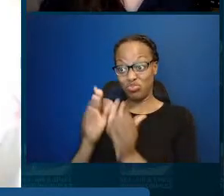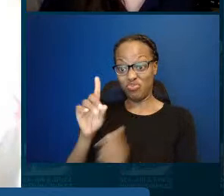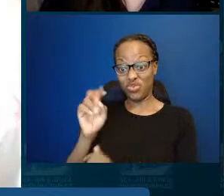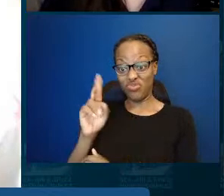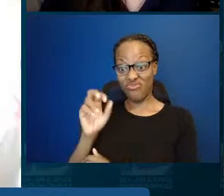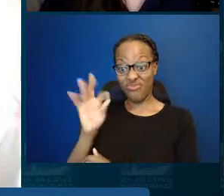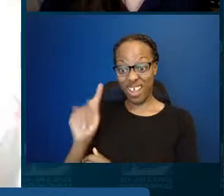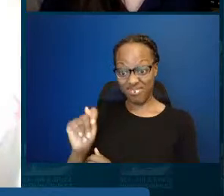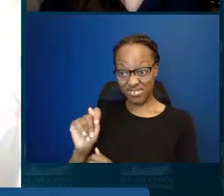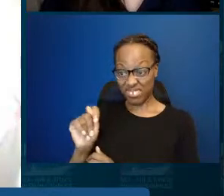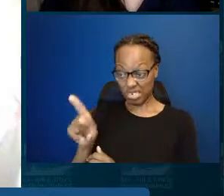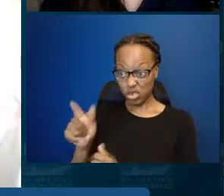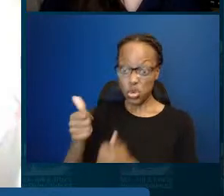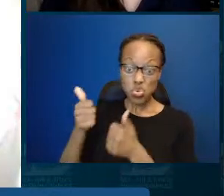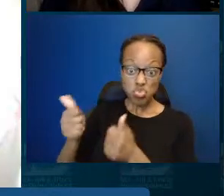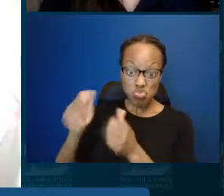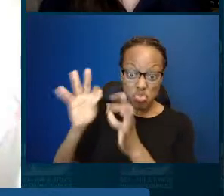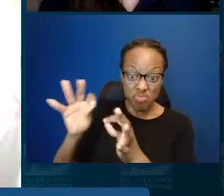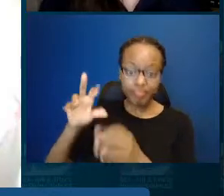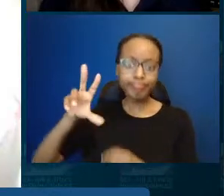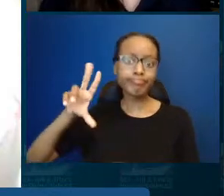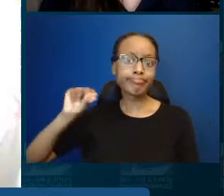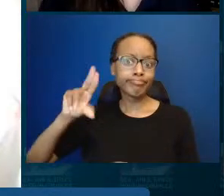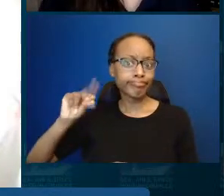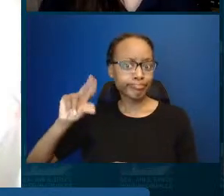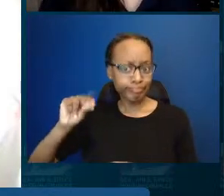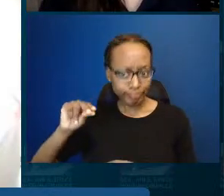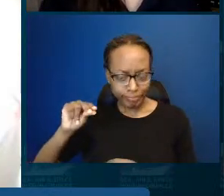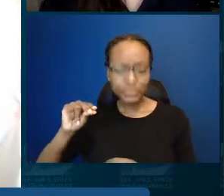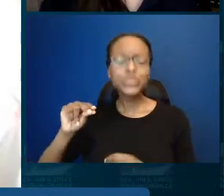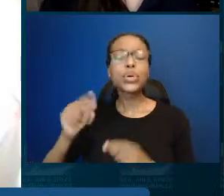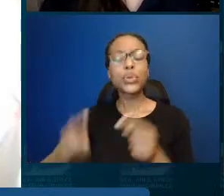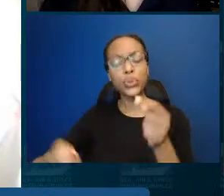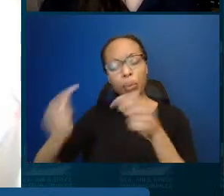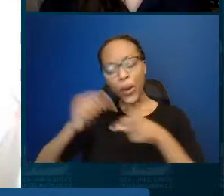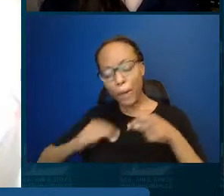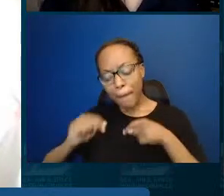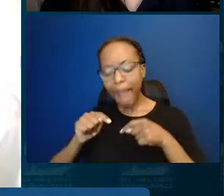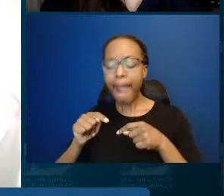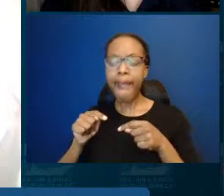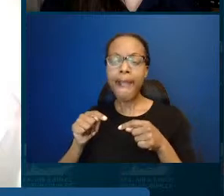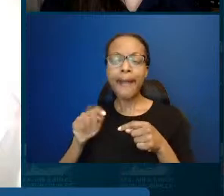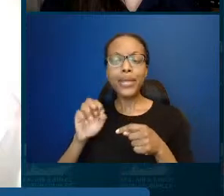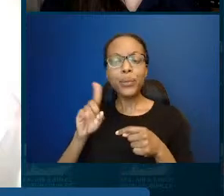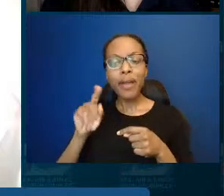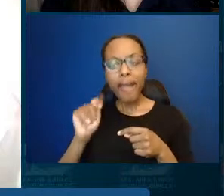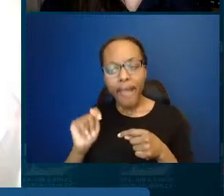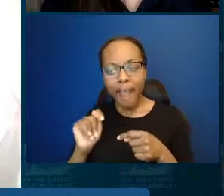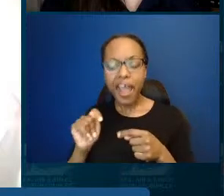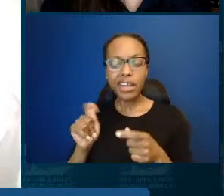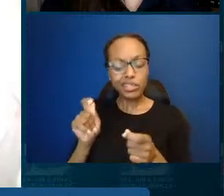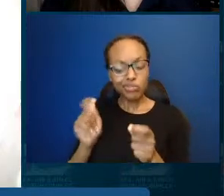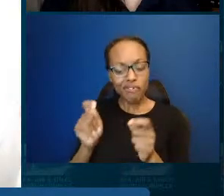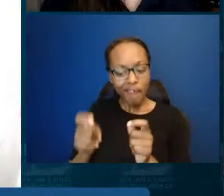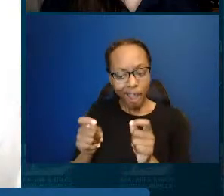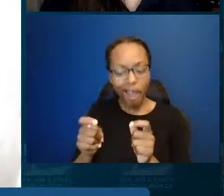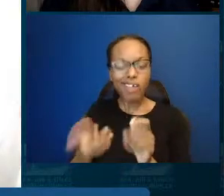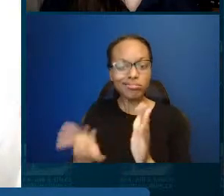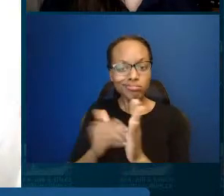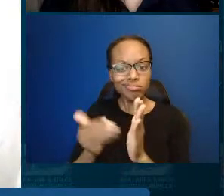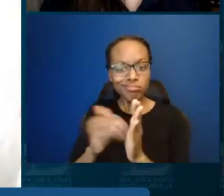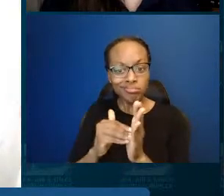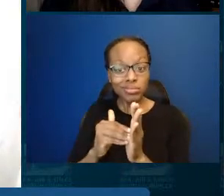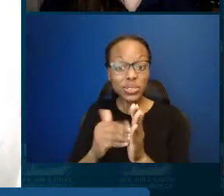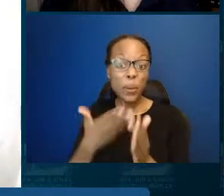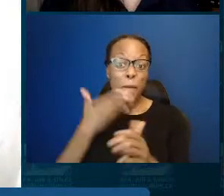we go back and edit and revise. So the number one step that you need to take when you want to write your own book is just go for it. Start